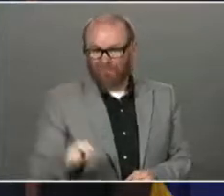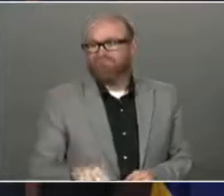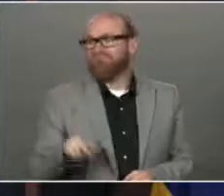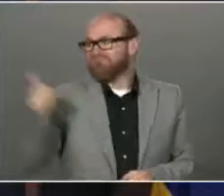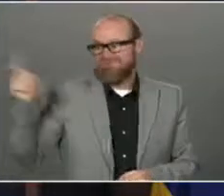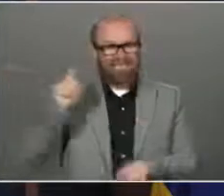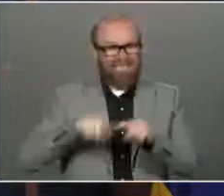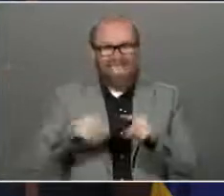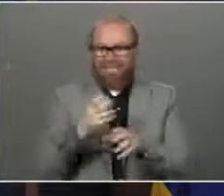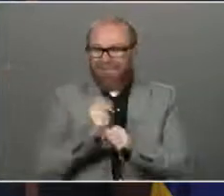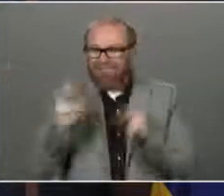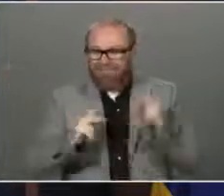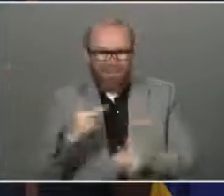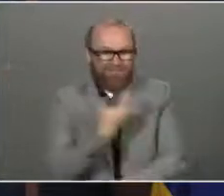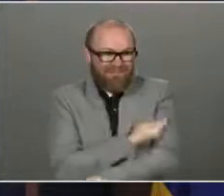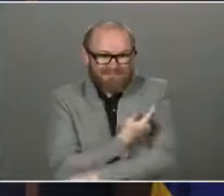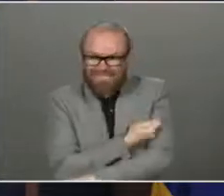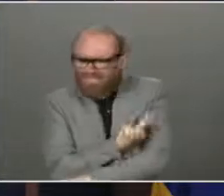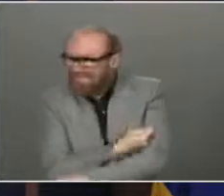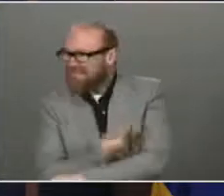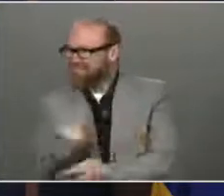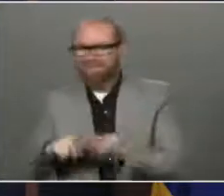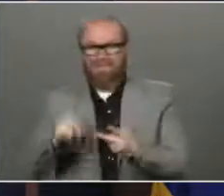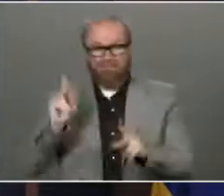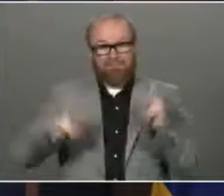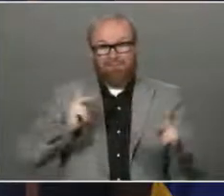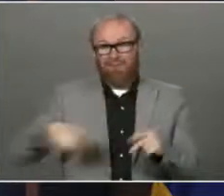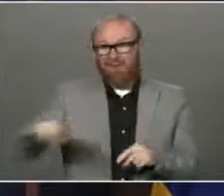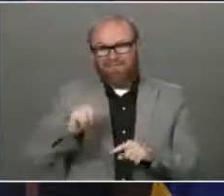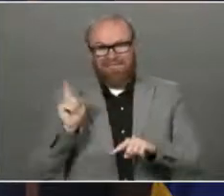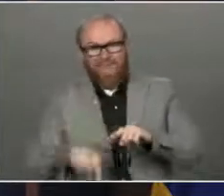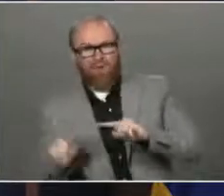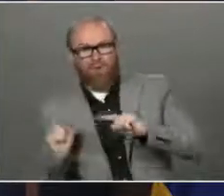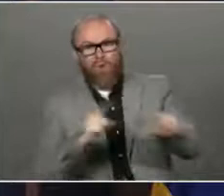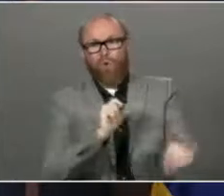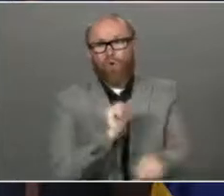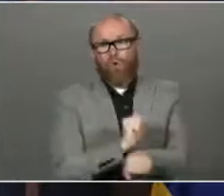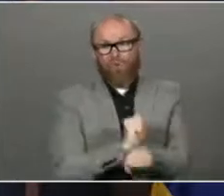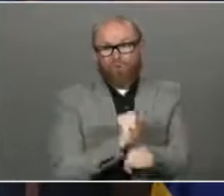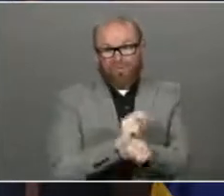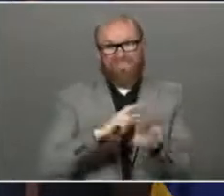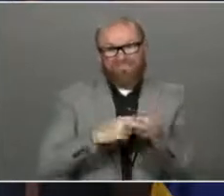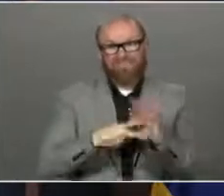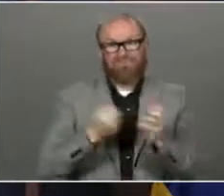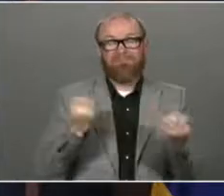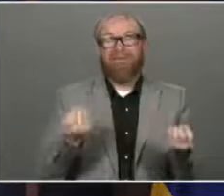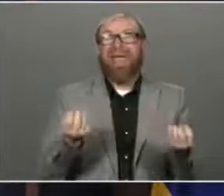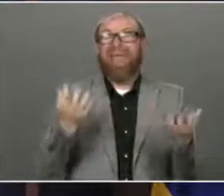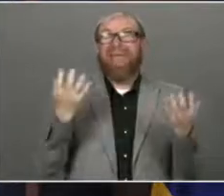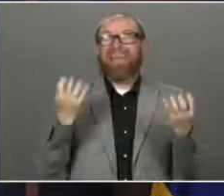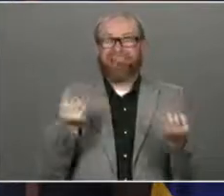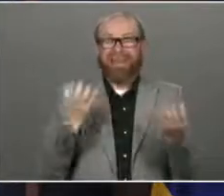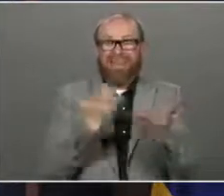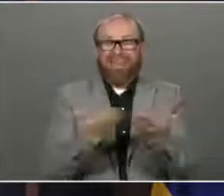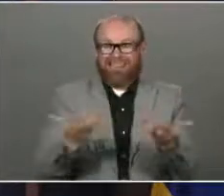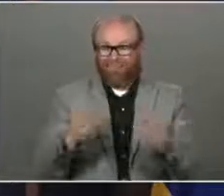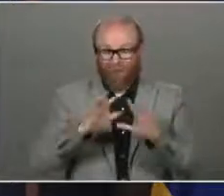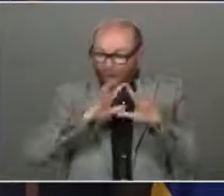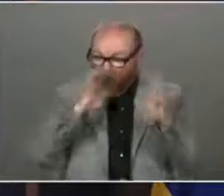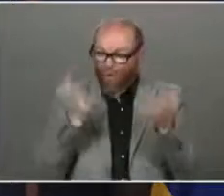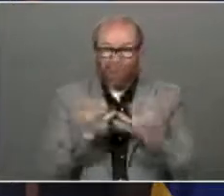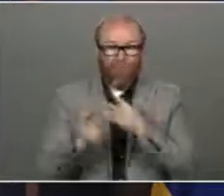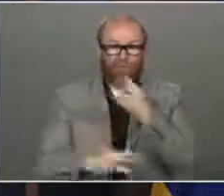with vaccines that work. And so we know that as they're shutting things down now, there's going to be